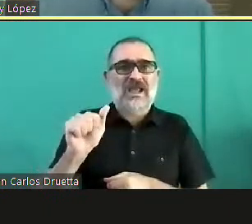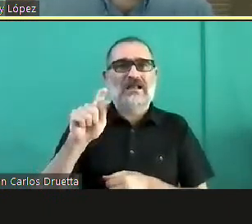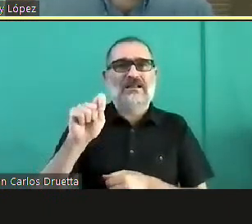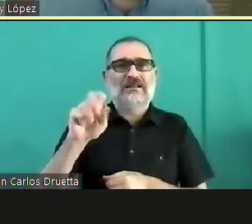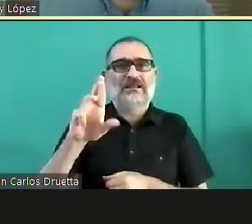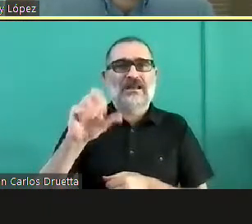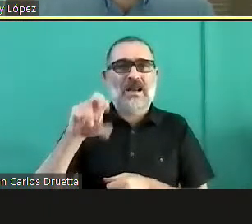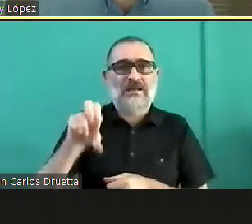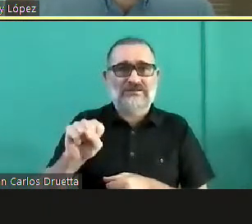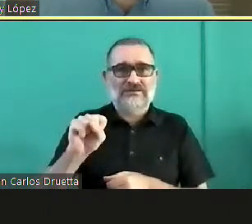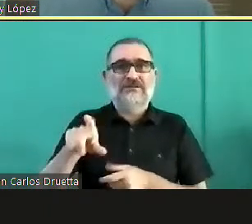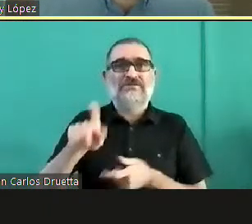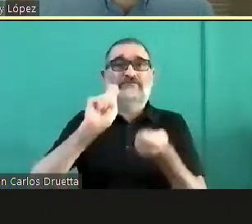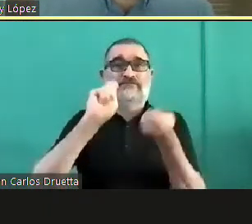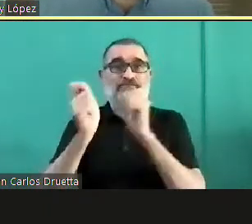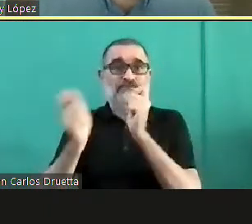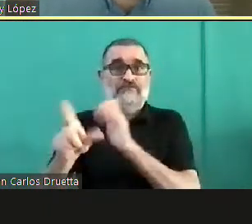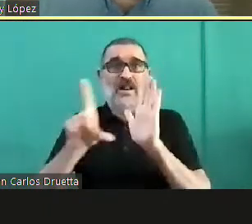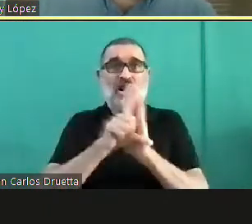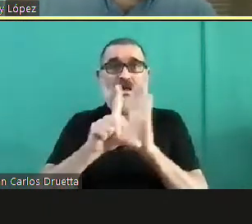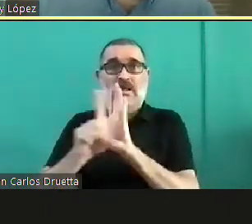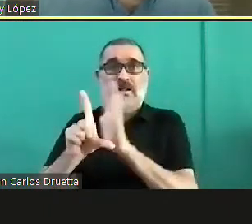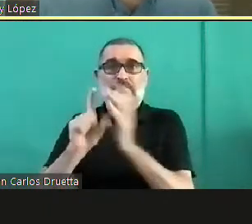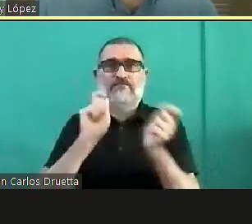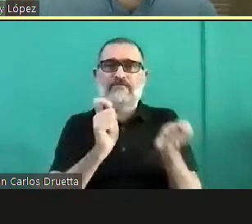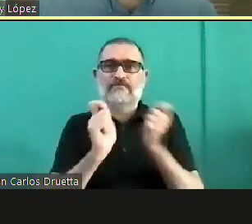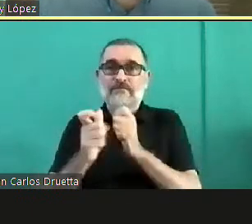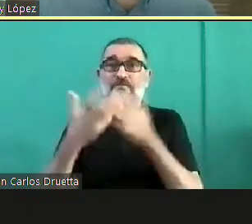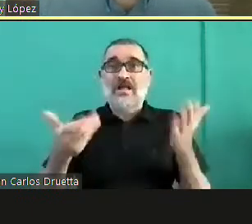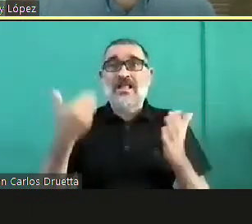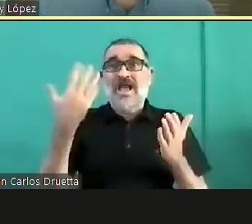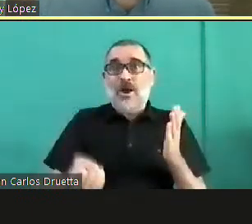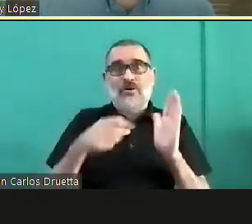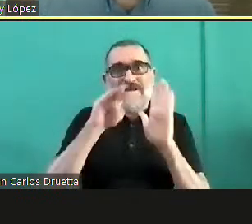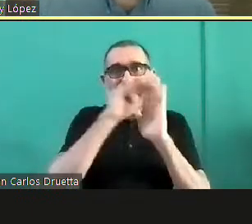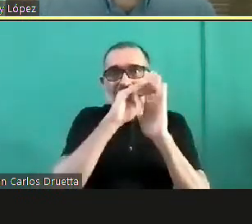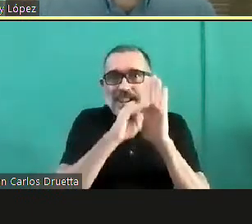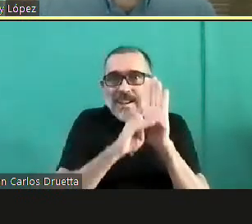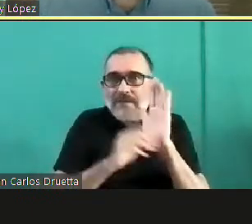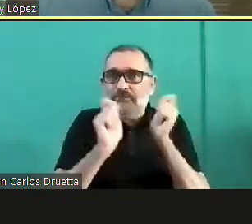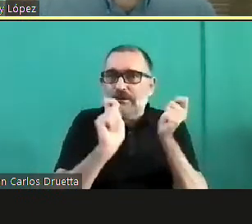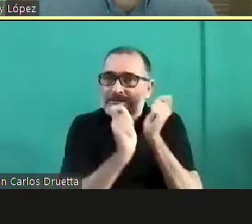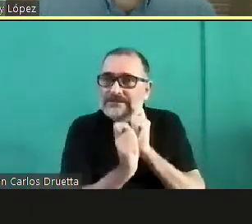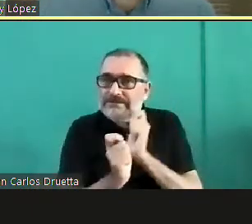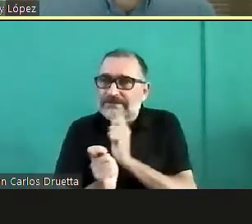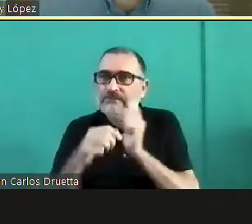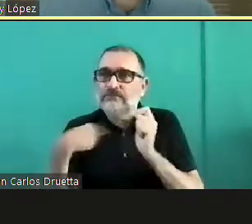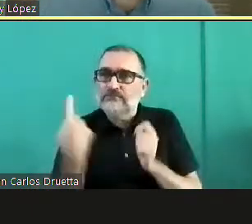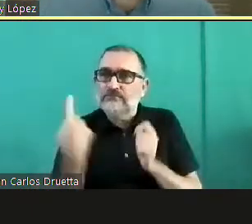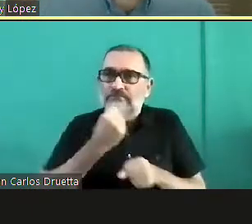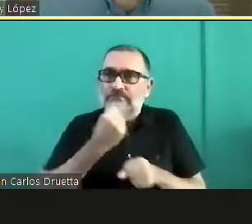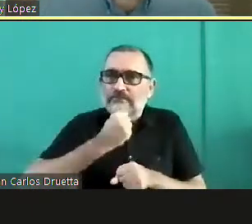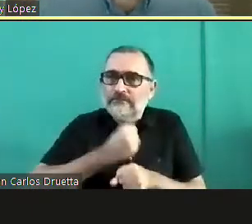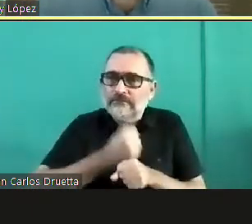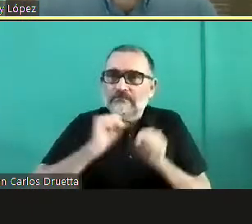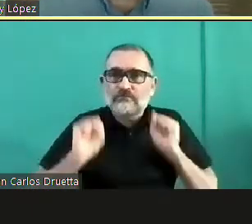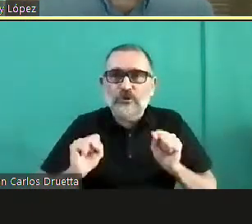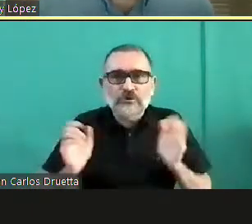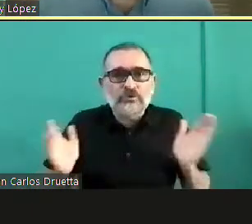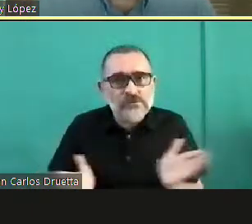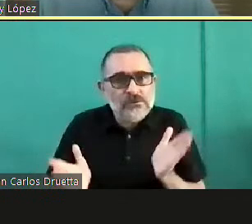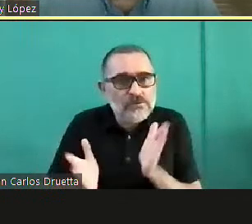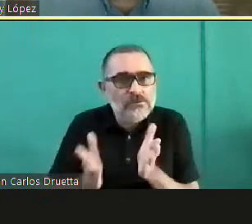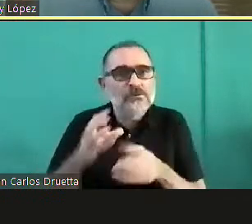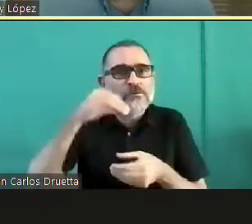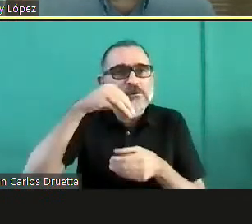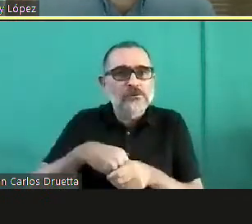other international organizations such as UNICEF and the FAO for accompanying us through the dialogues that we have